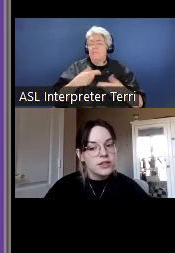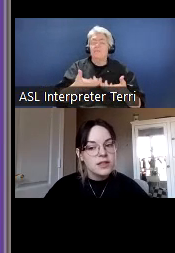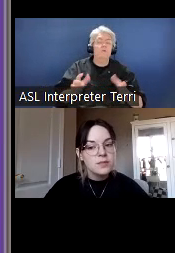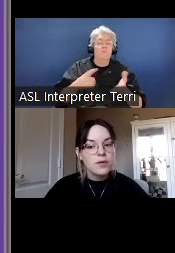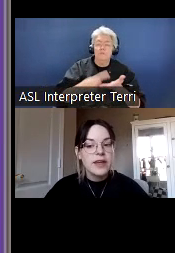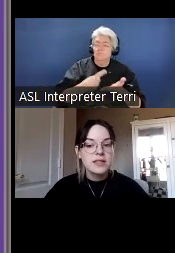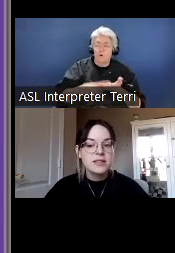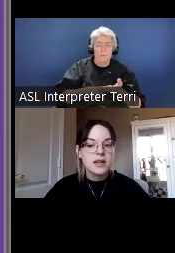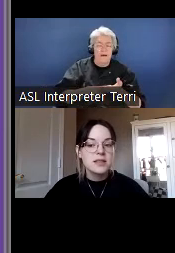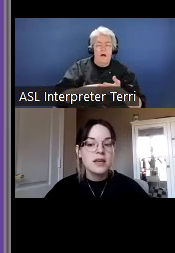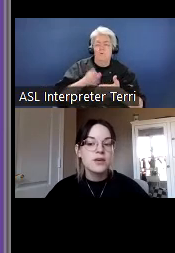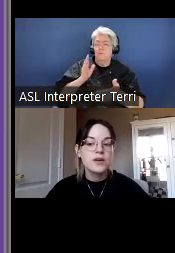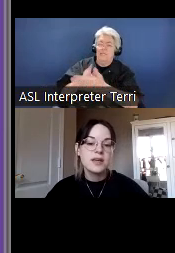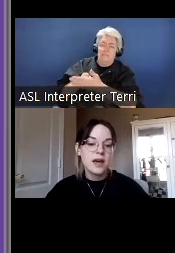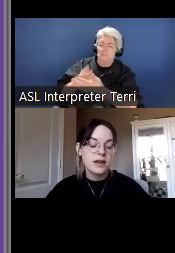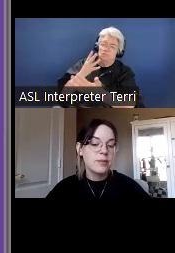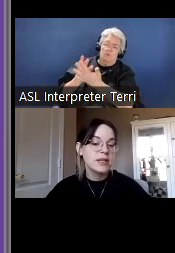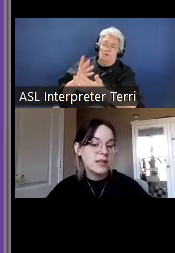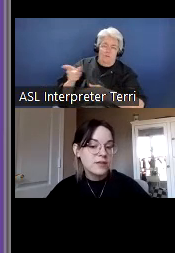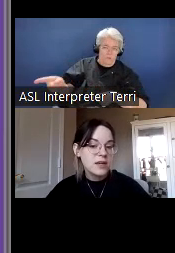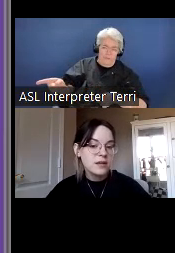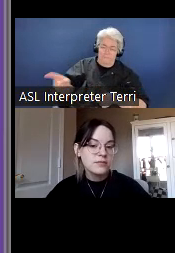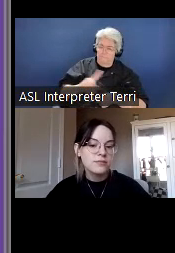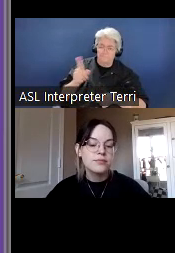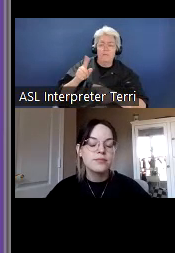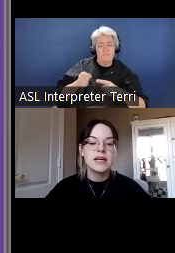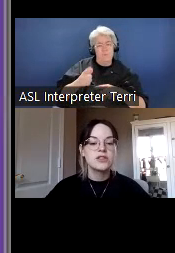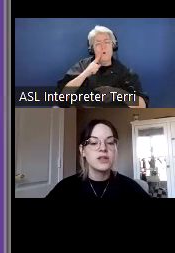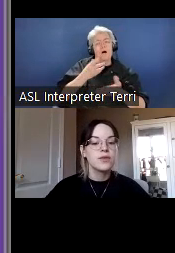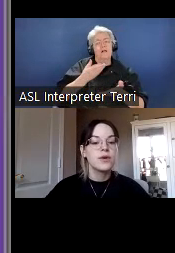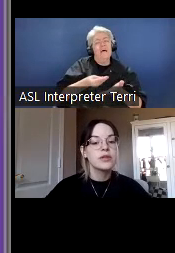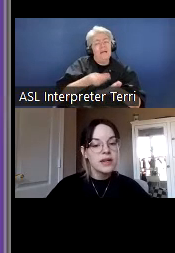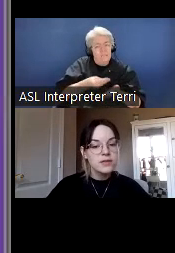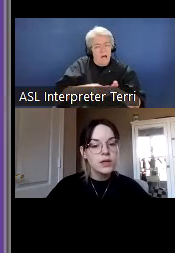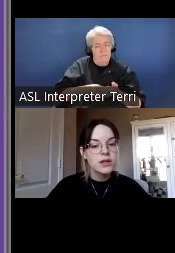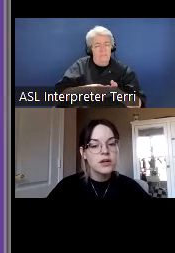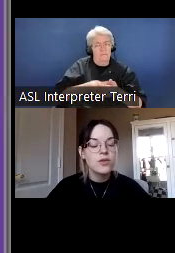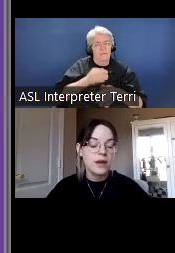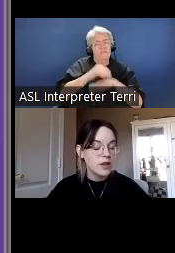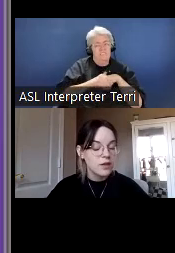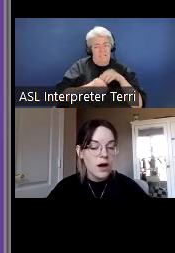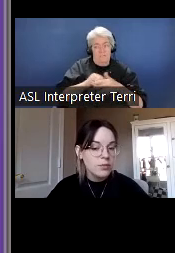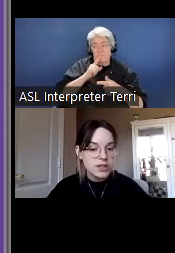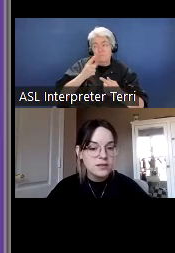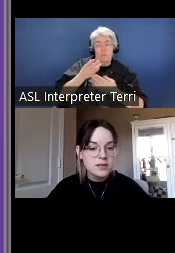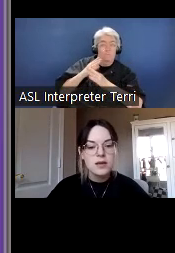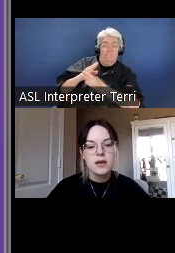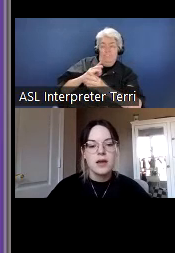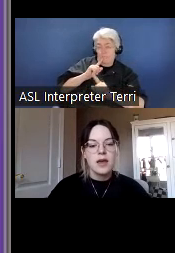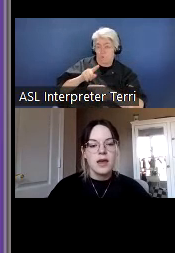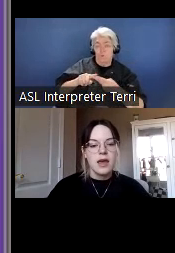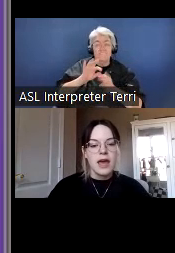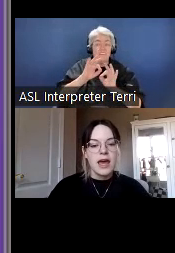criminal charges, but would like to discuss increasing economic safety, potentially through a protective order or family law